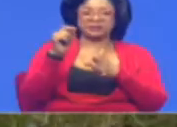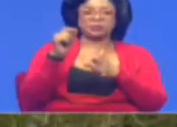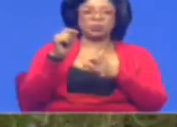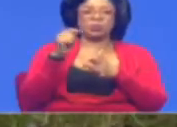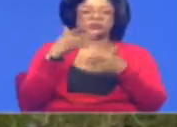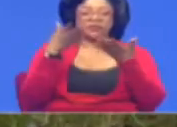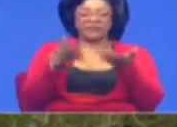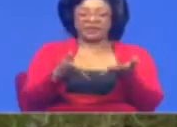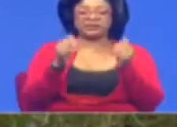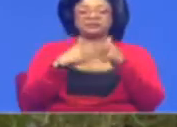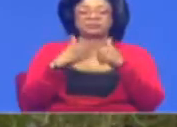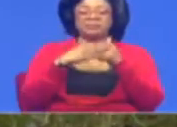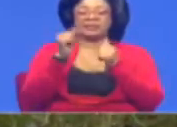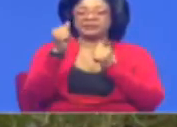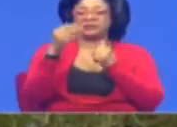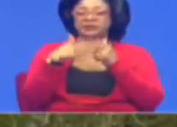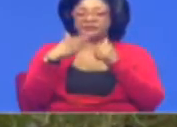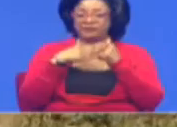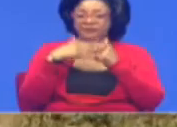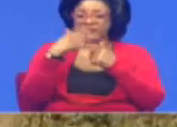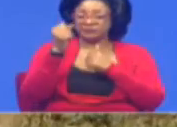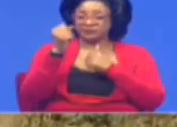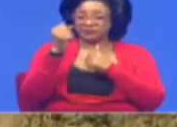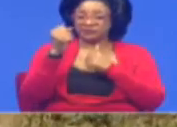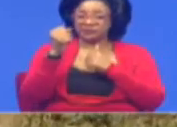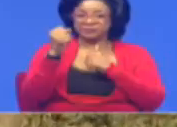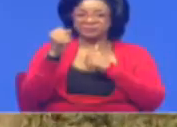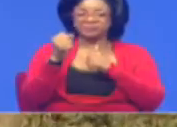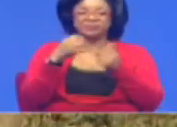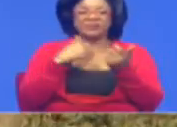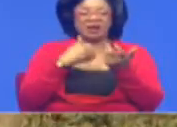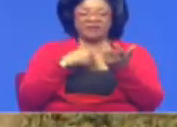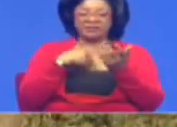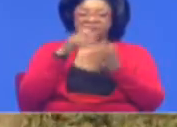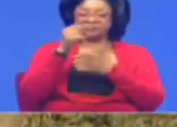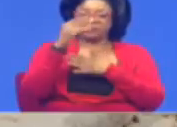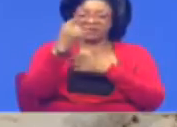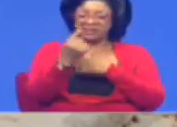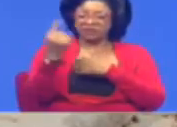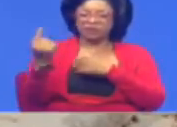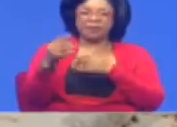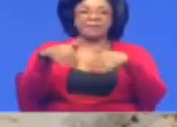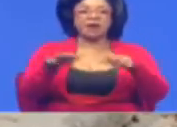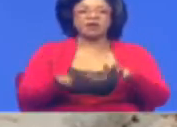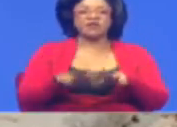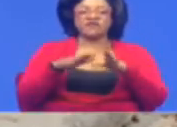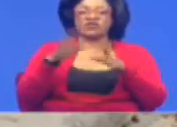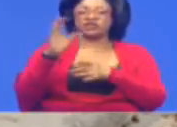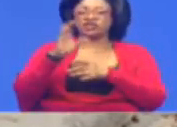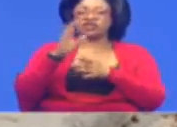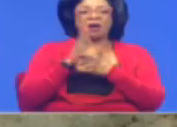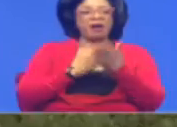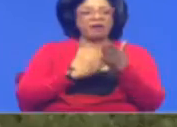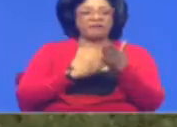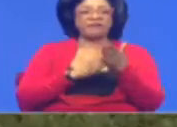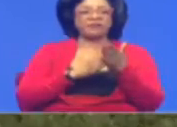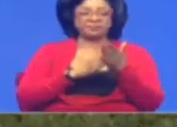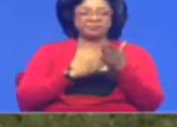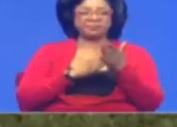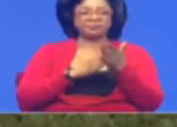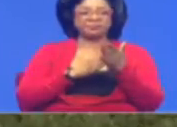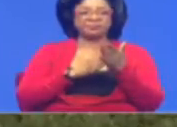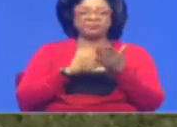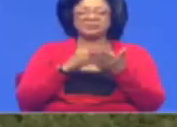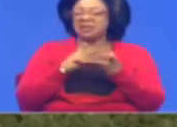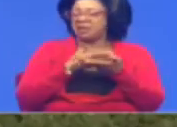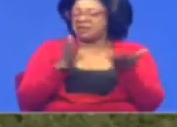September 1958, according to a frayed ledger marking each burial for more than half a century. But not every death